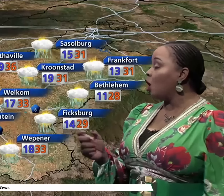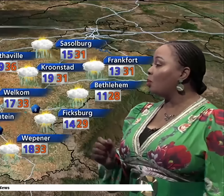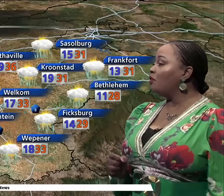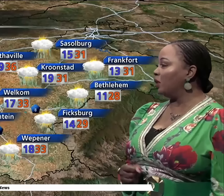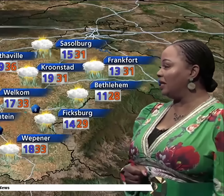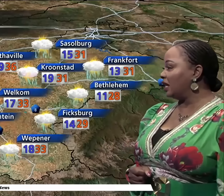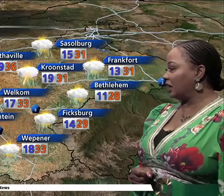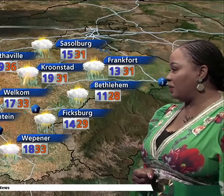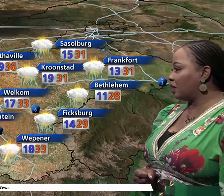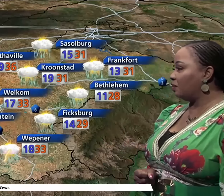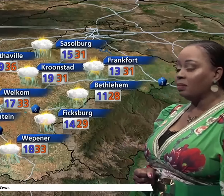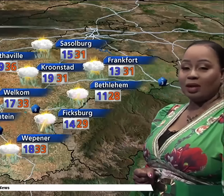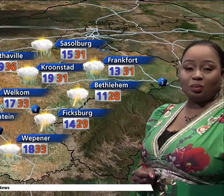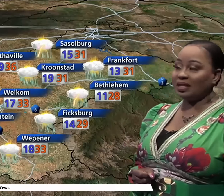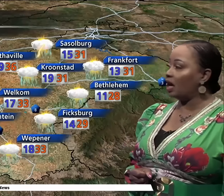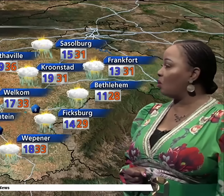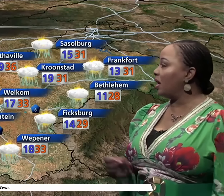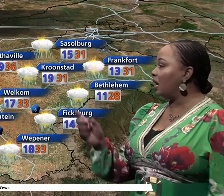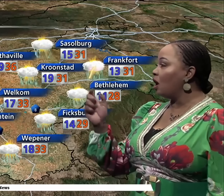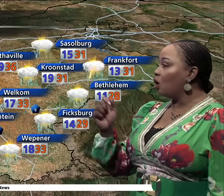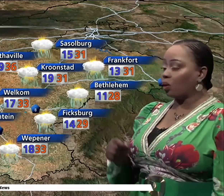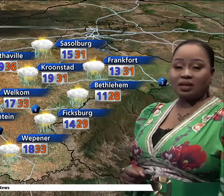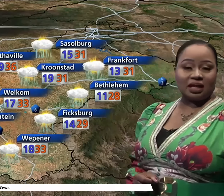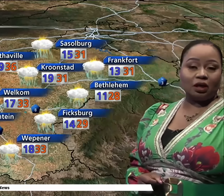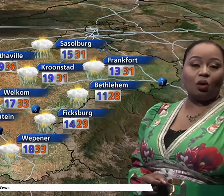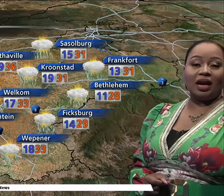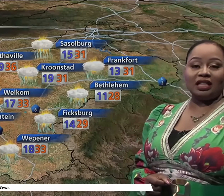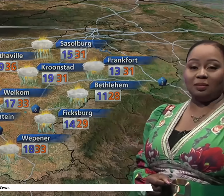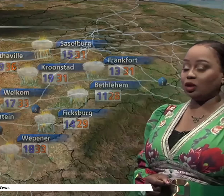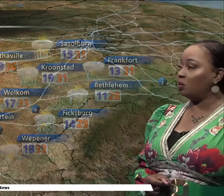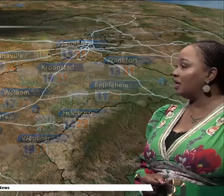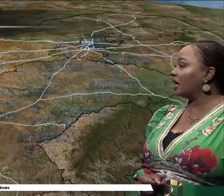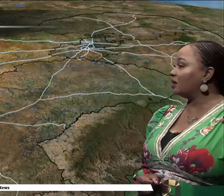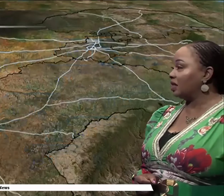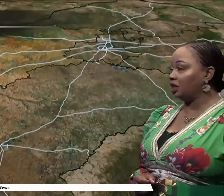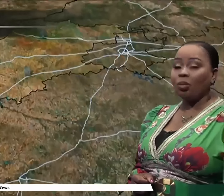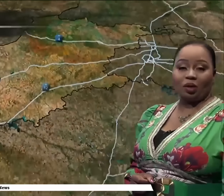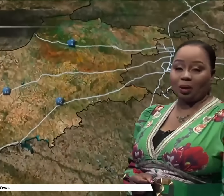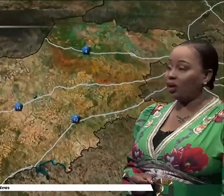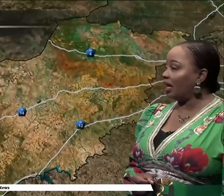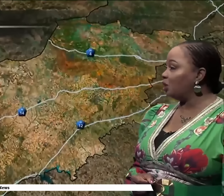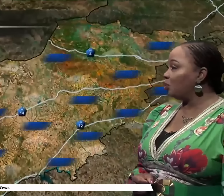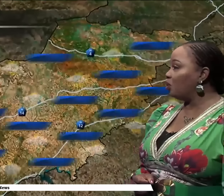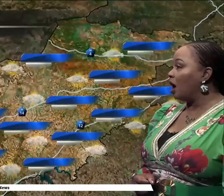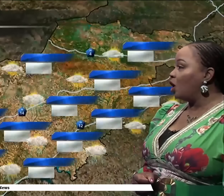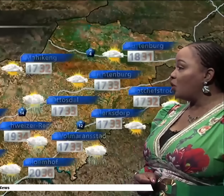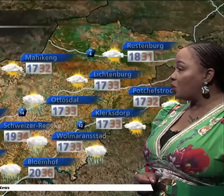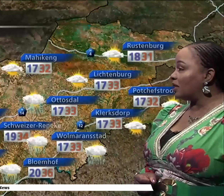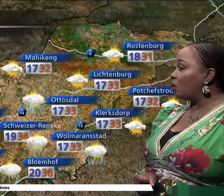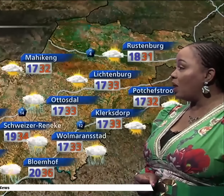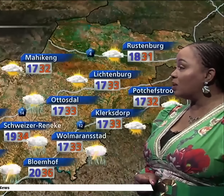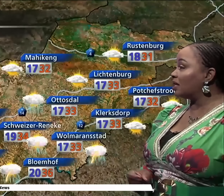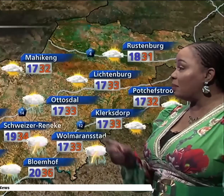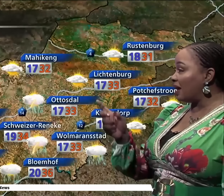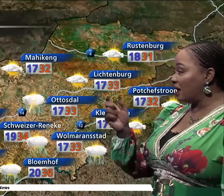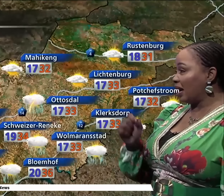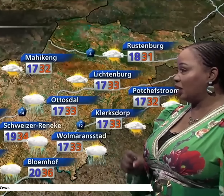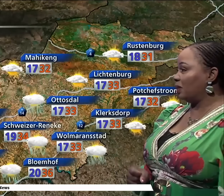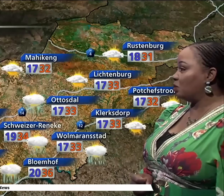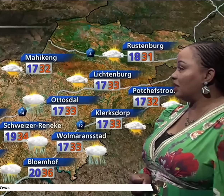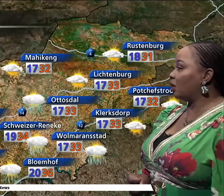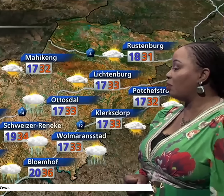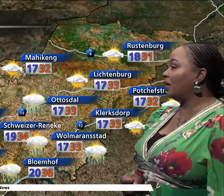Masarasarane Bloemfontein ka tše 34 Kroonstad le gona ka tše 31 go tla be go na le dipula Northwest go la go sasa